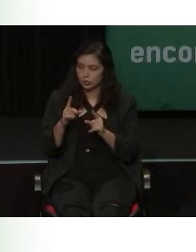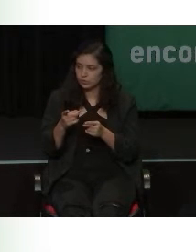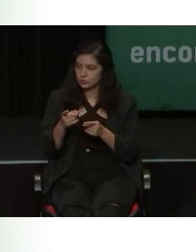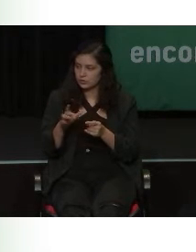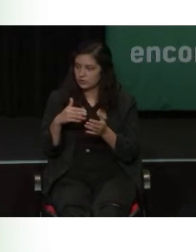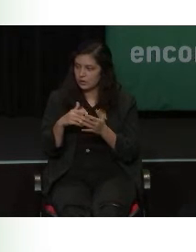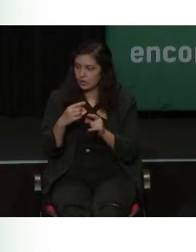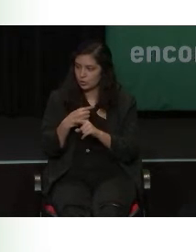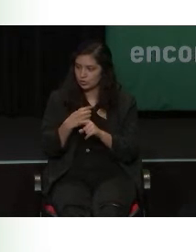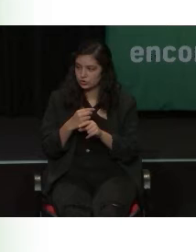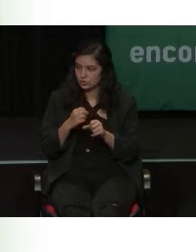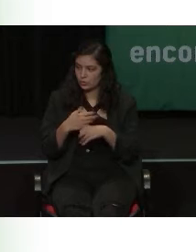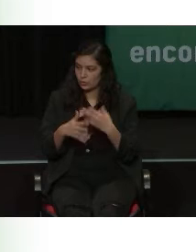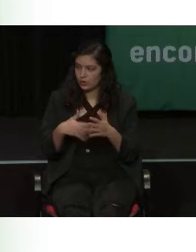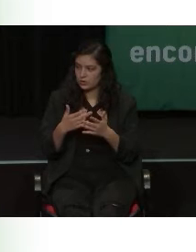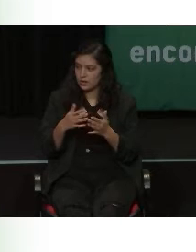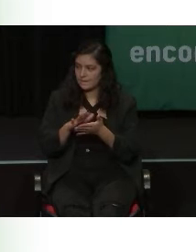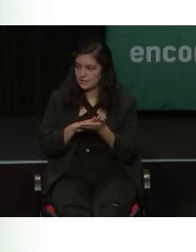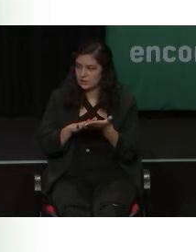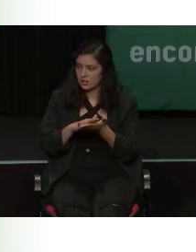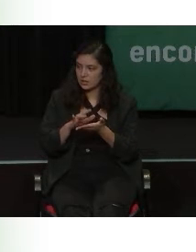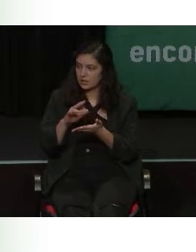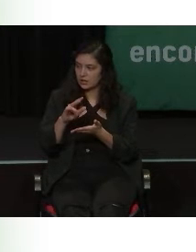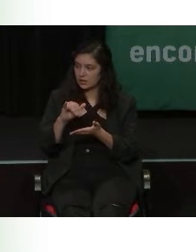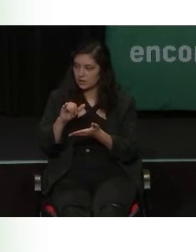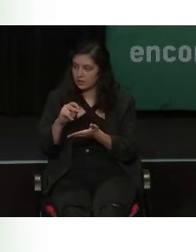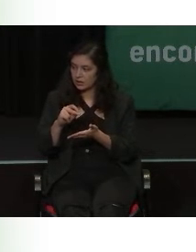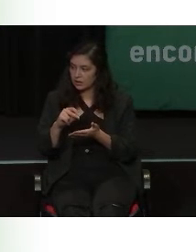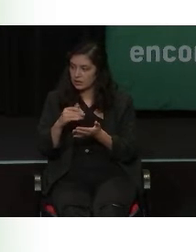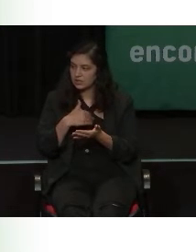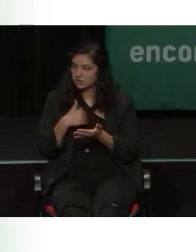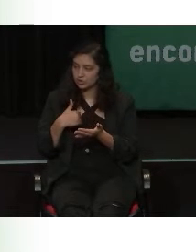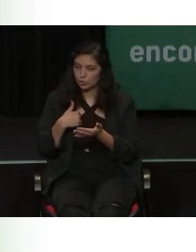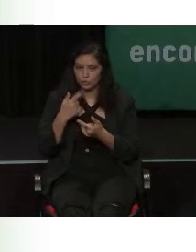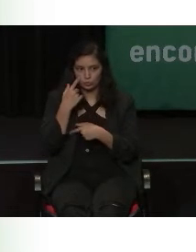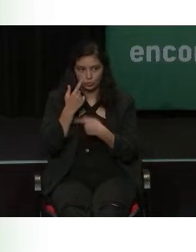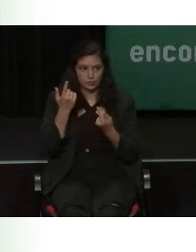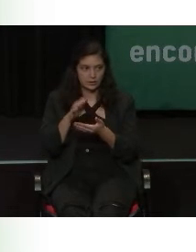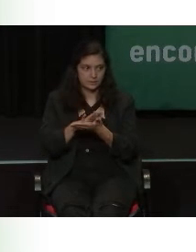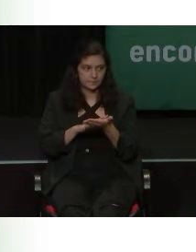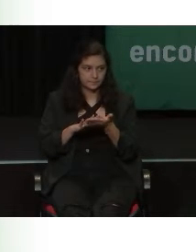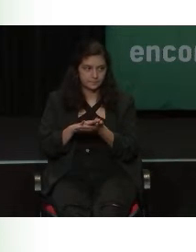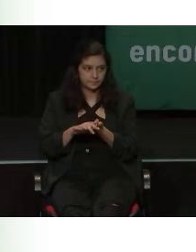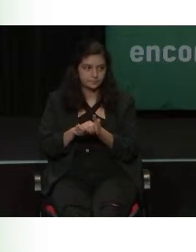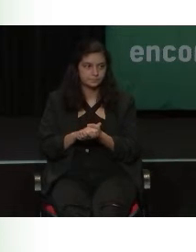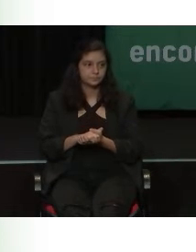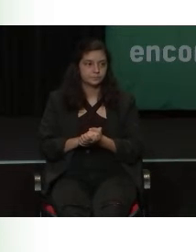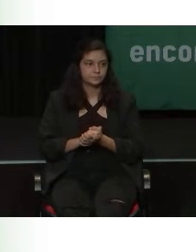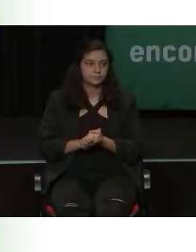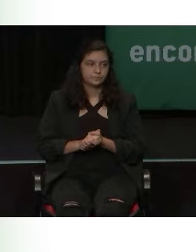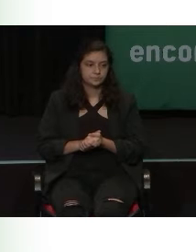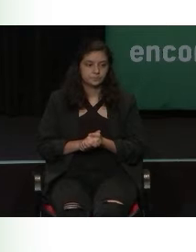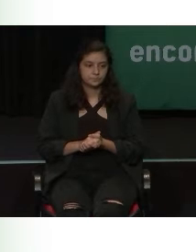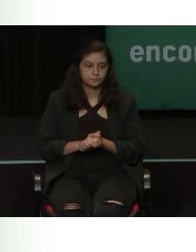2021, aplicações móveis baseadas em mobile inteligência applications artificial based on para resposta de saúde artificial pública. intelligence to respond to